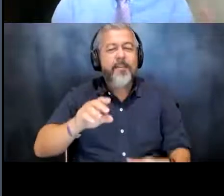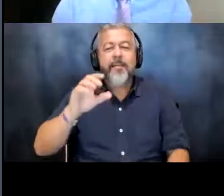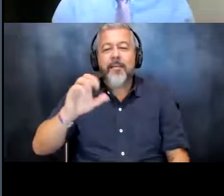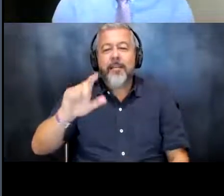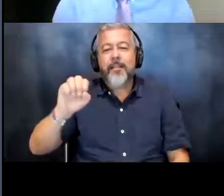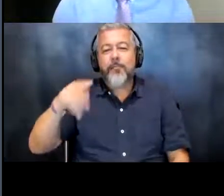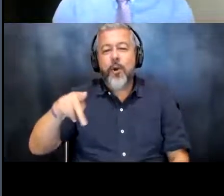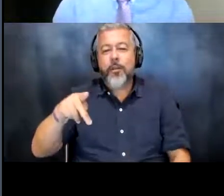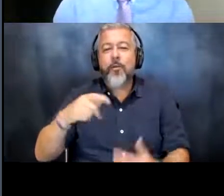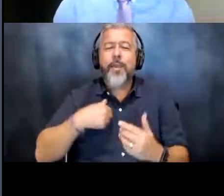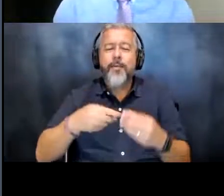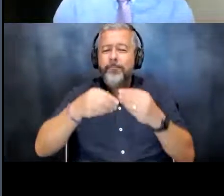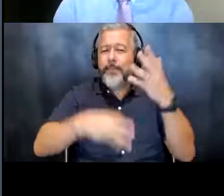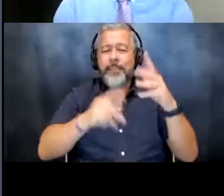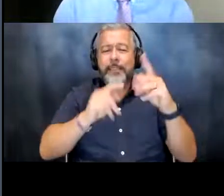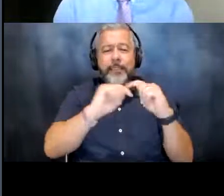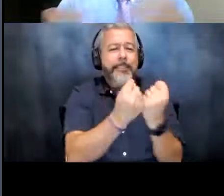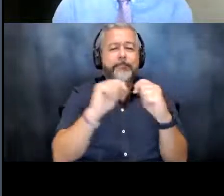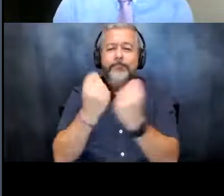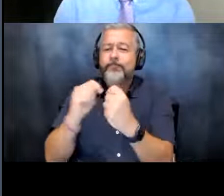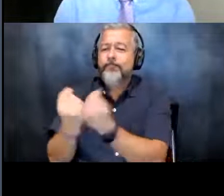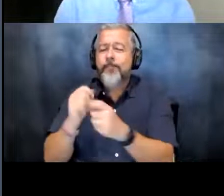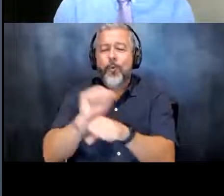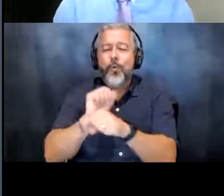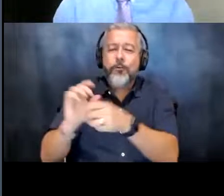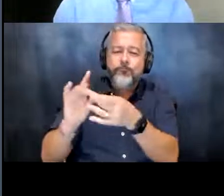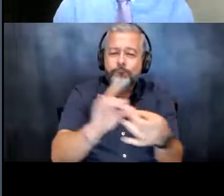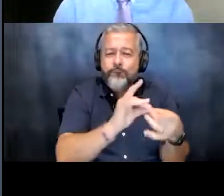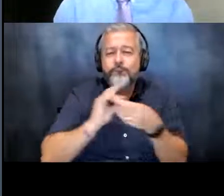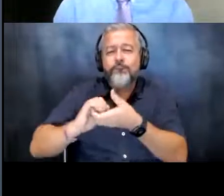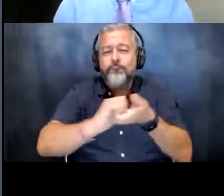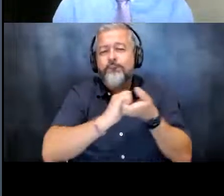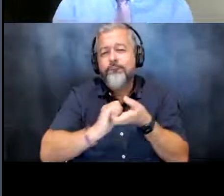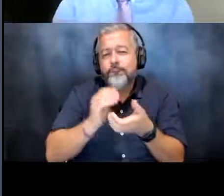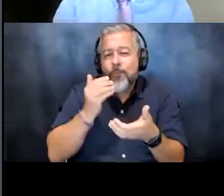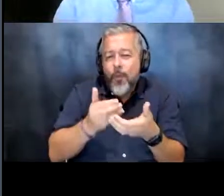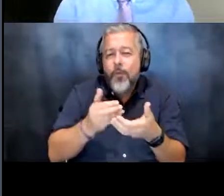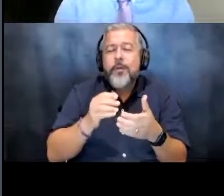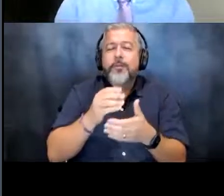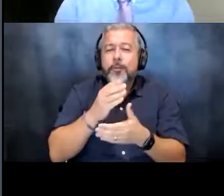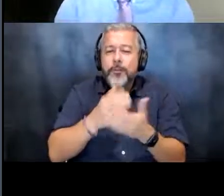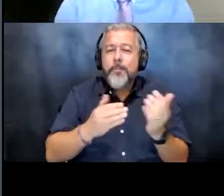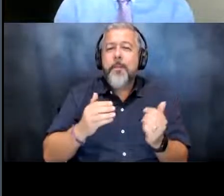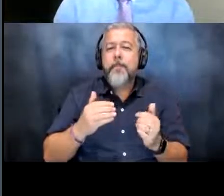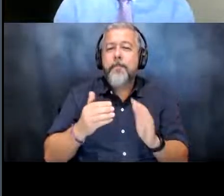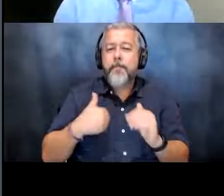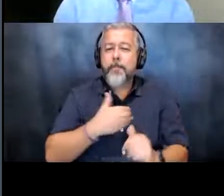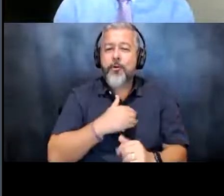number of teams that we're working with very closely. And so that's members of the Research Automation and Data